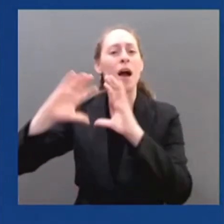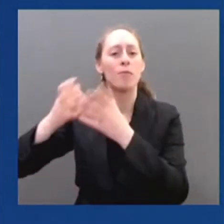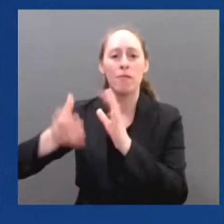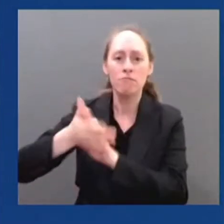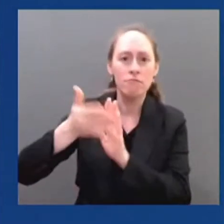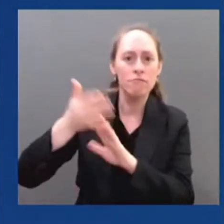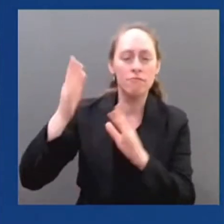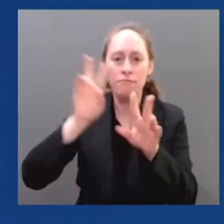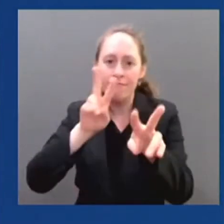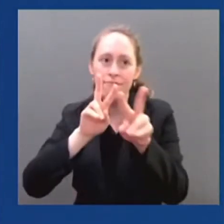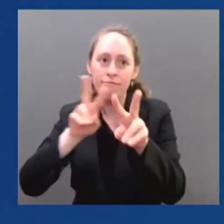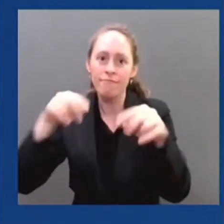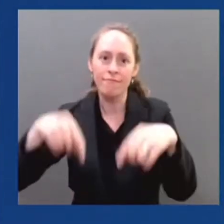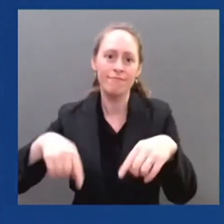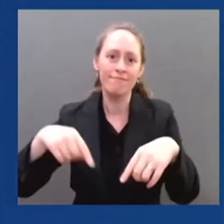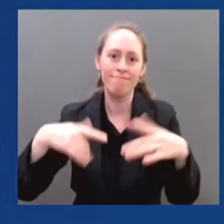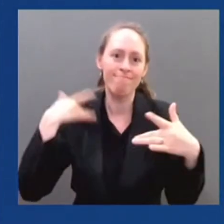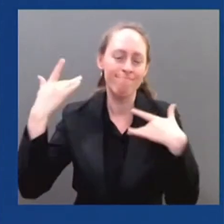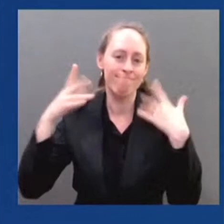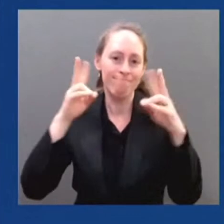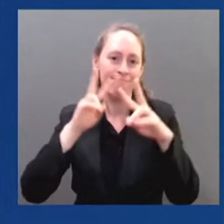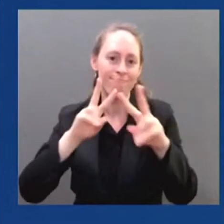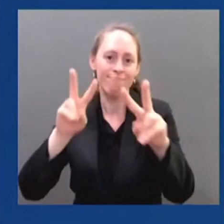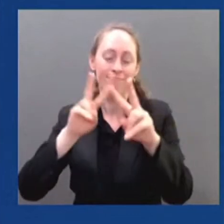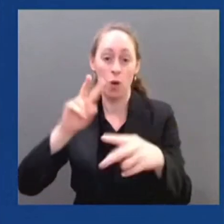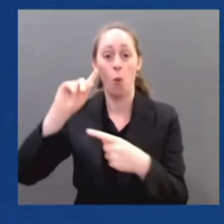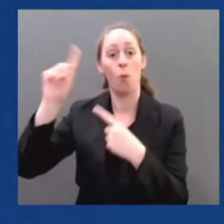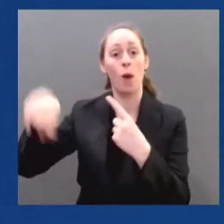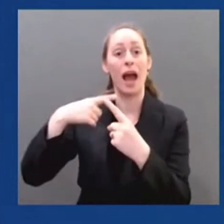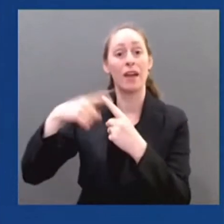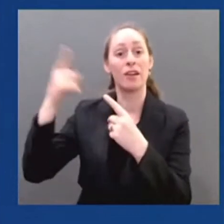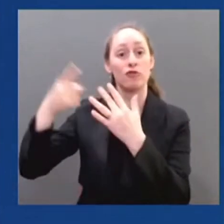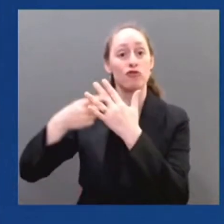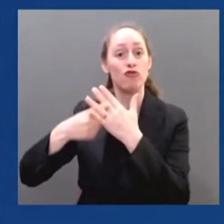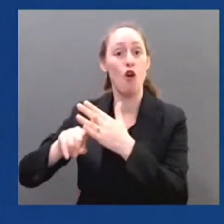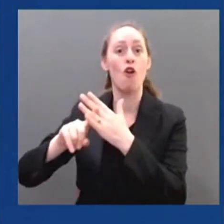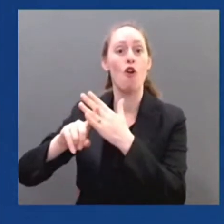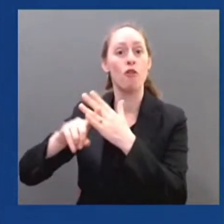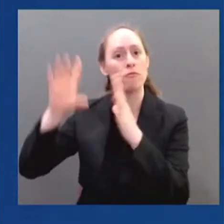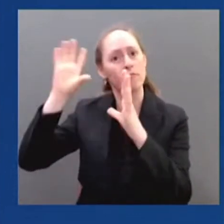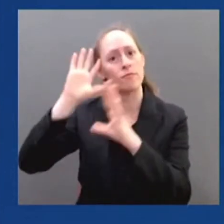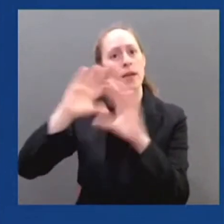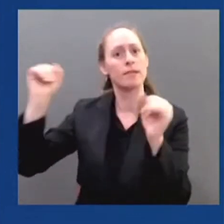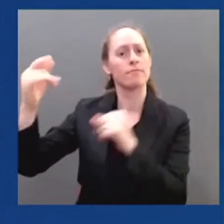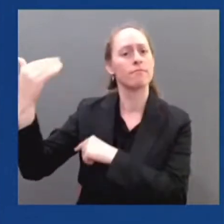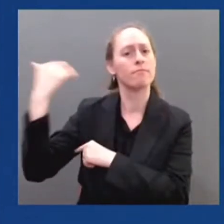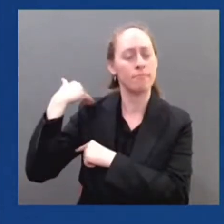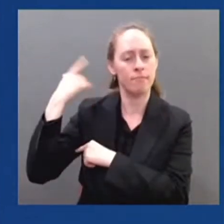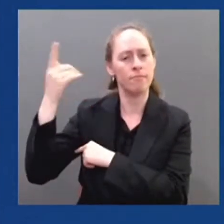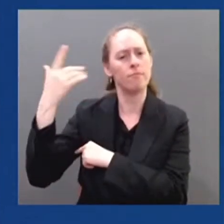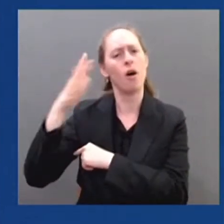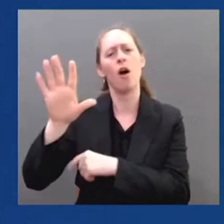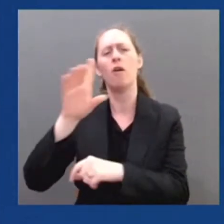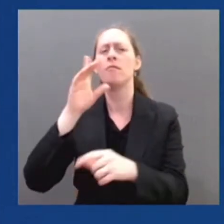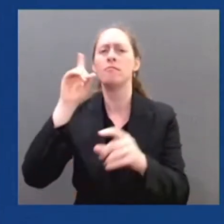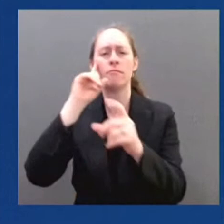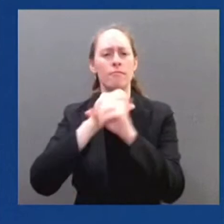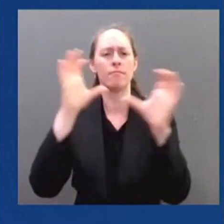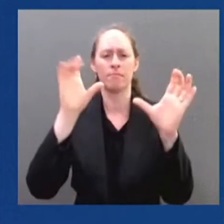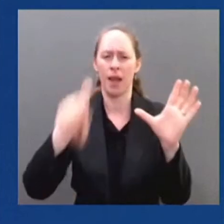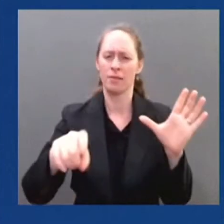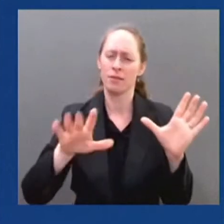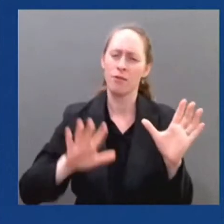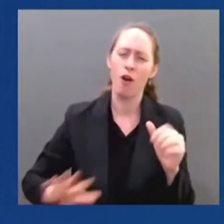commitment to keep all families safe from COVID-19 across America. The availability of these